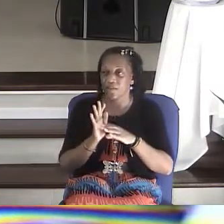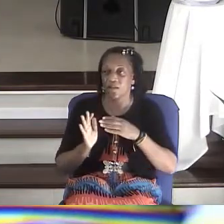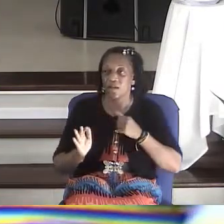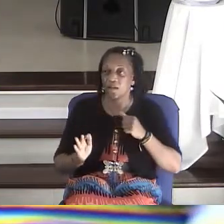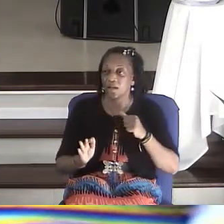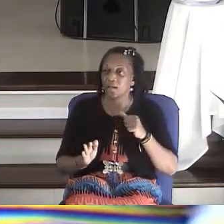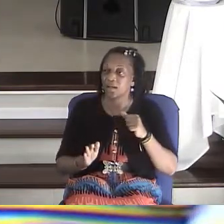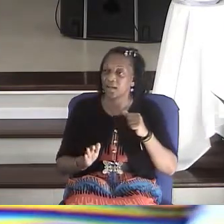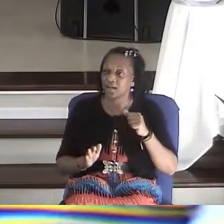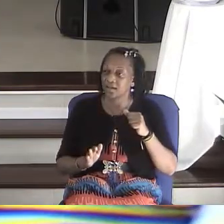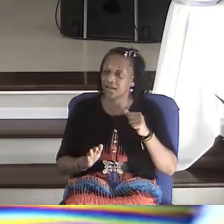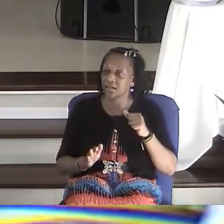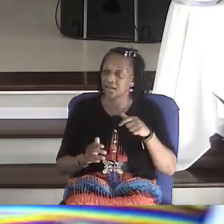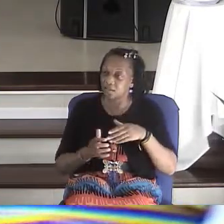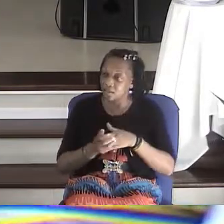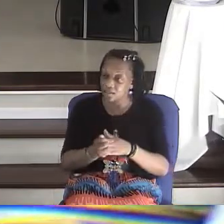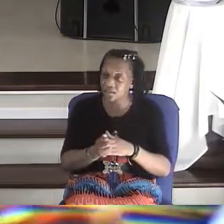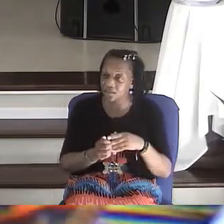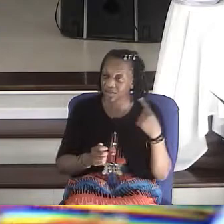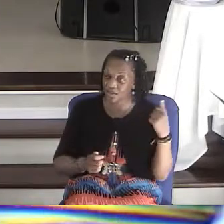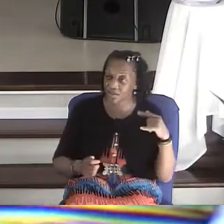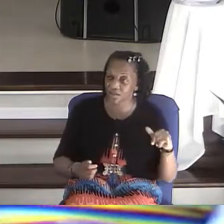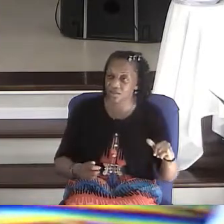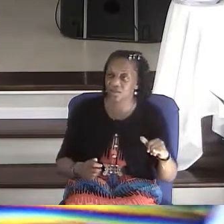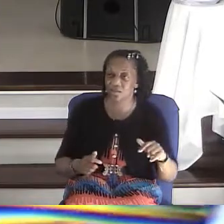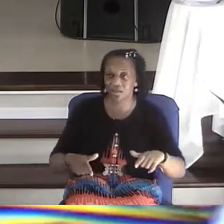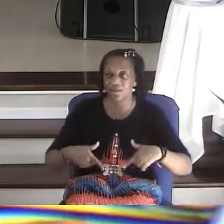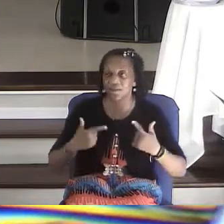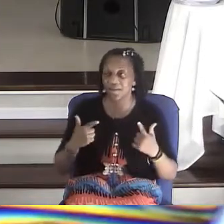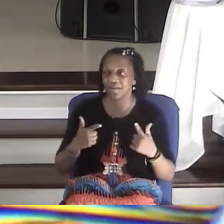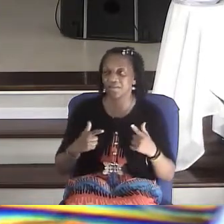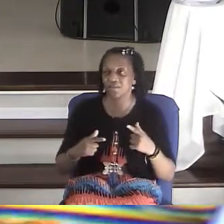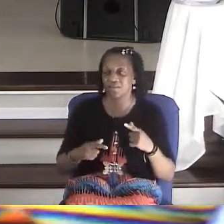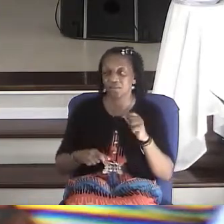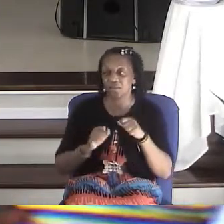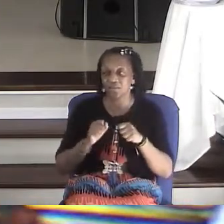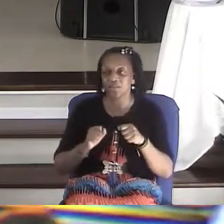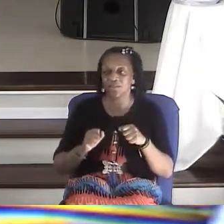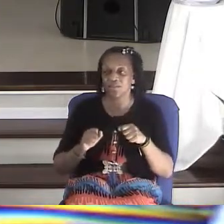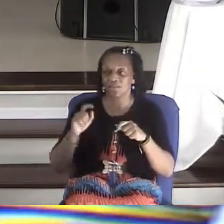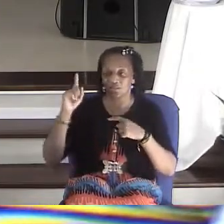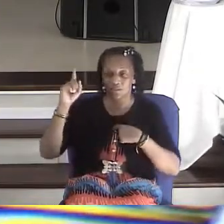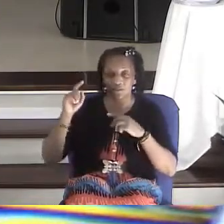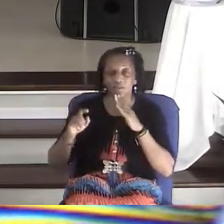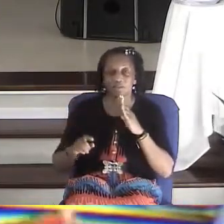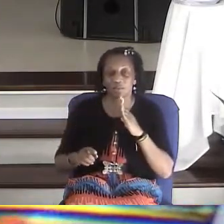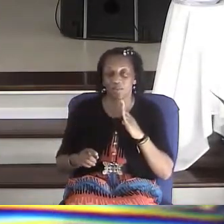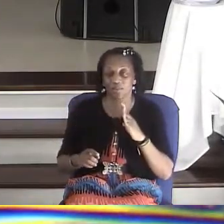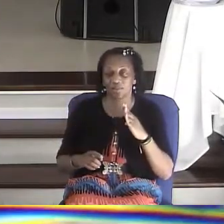say whatever the Father tells me to say." This is the word of the Lord.